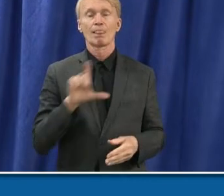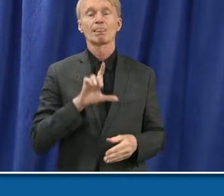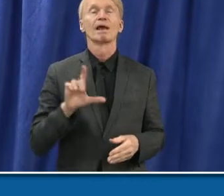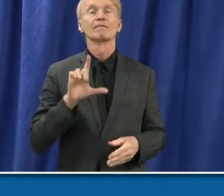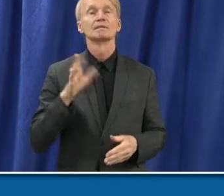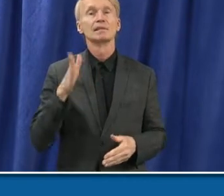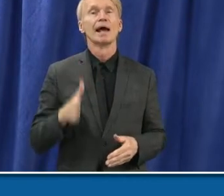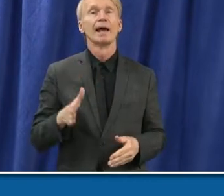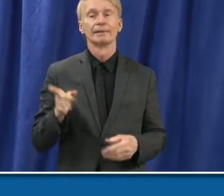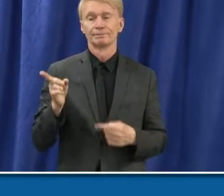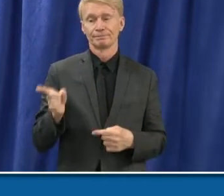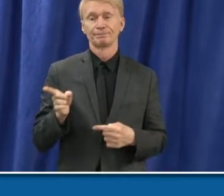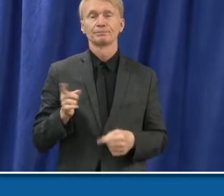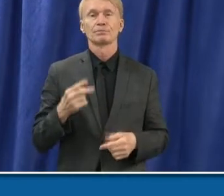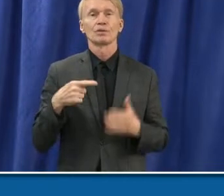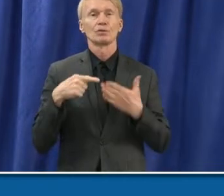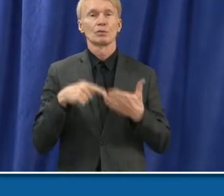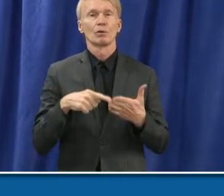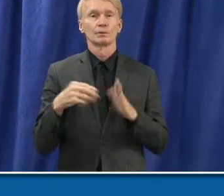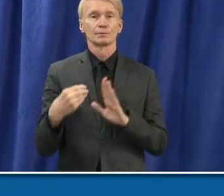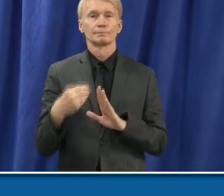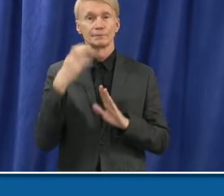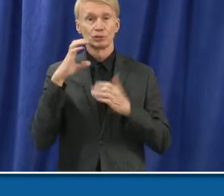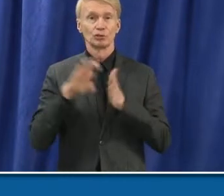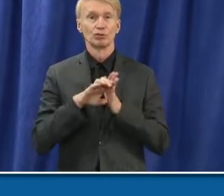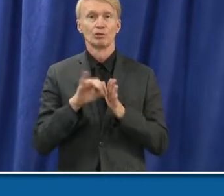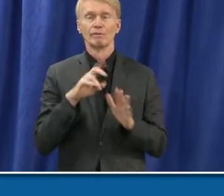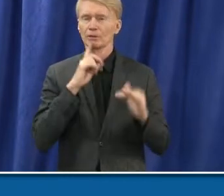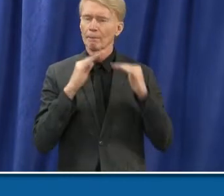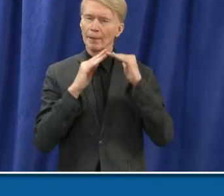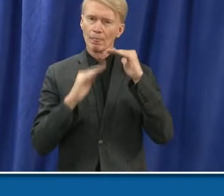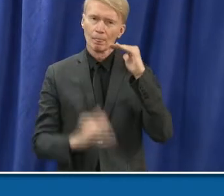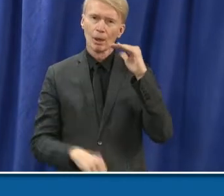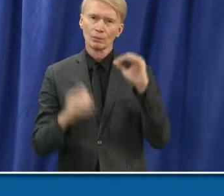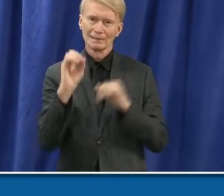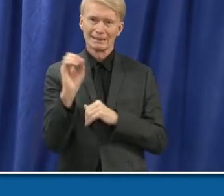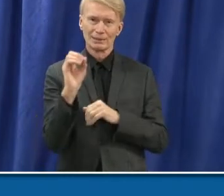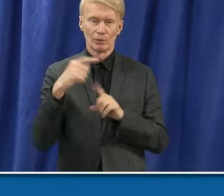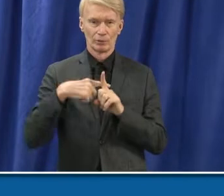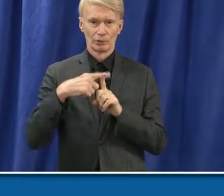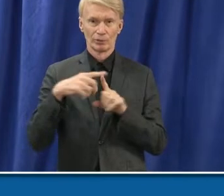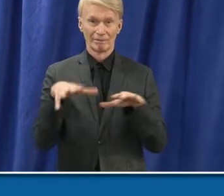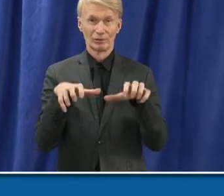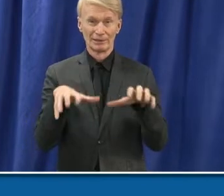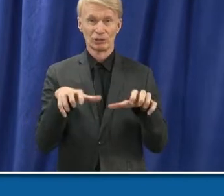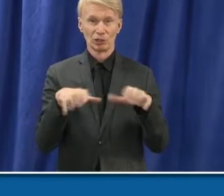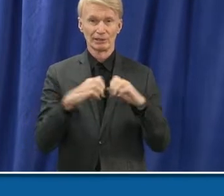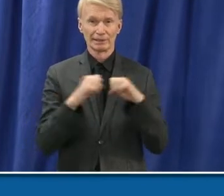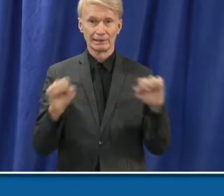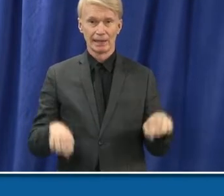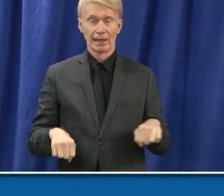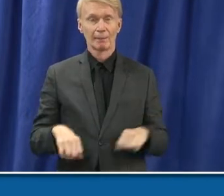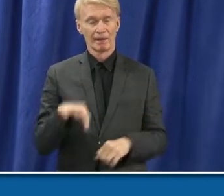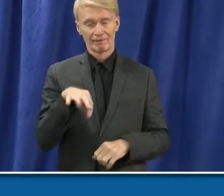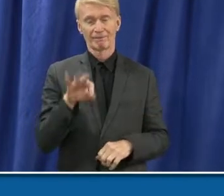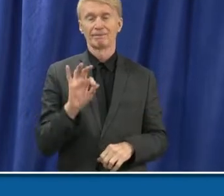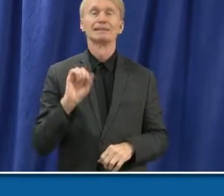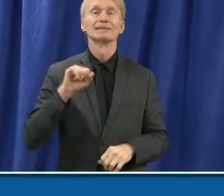left-hand side of the screen is a picture of an ultra-cold freezer system. So you've heard a lot about Pfizer